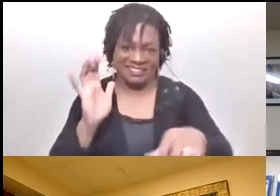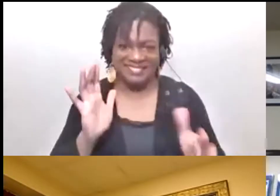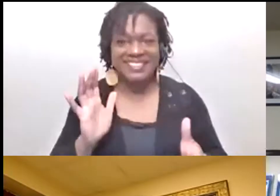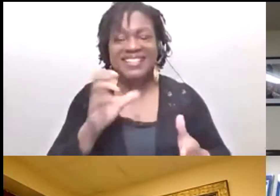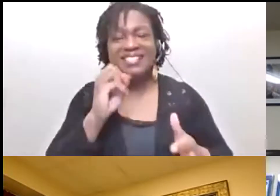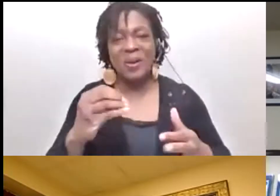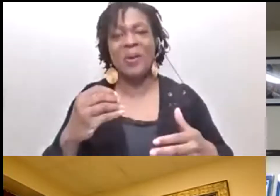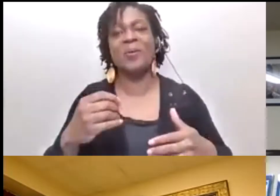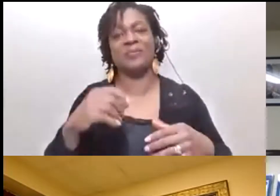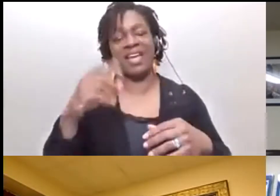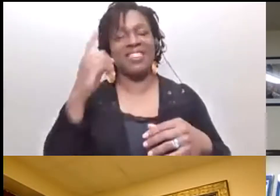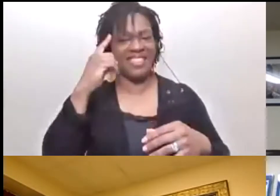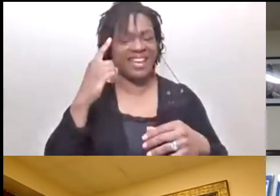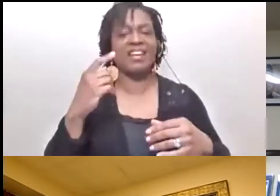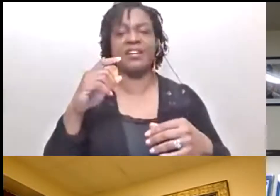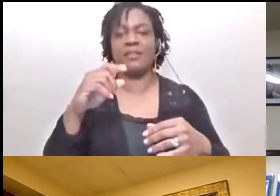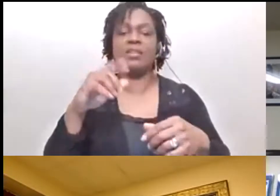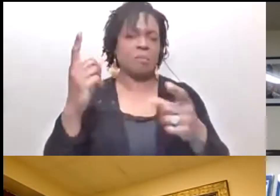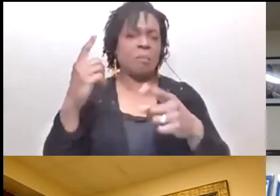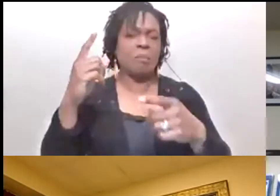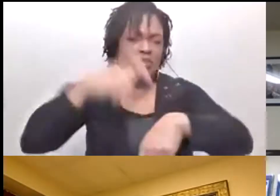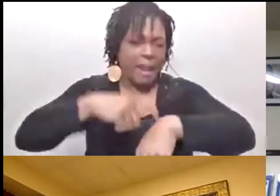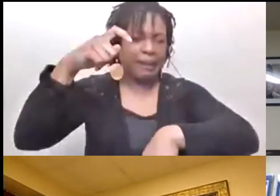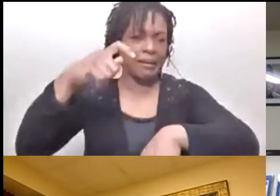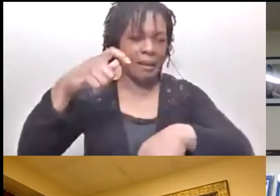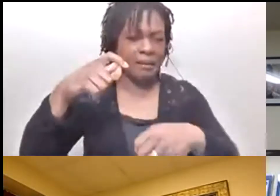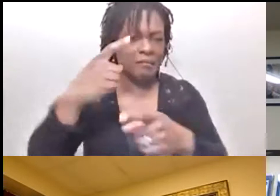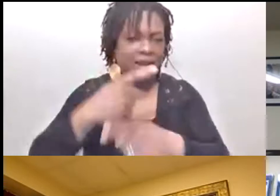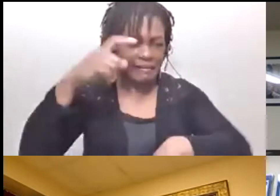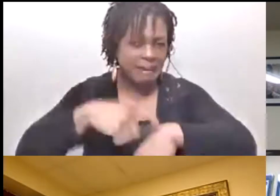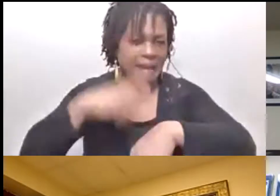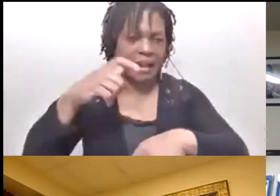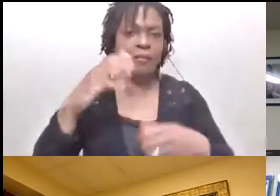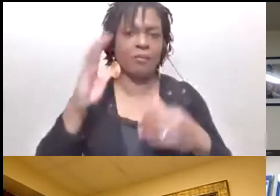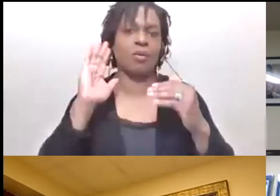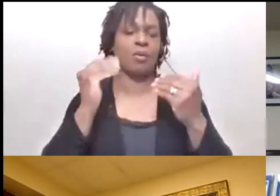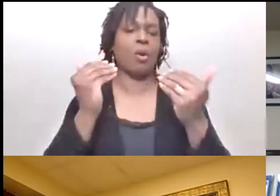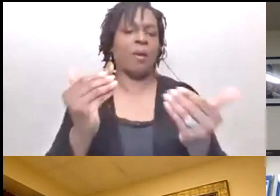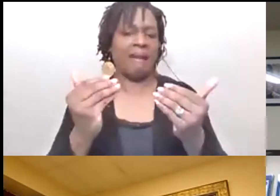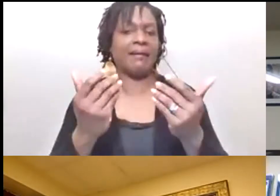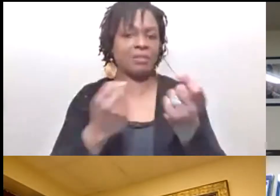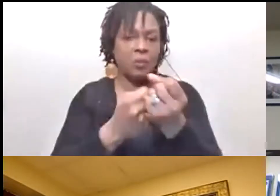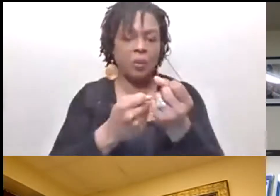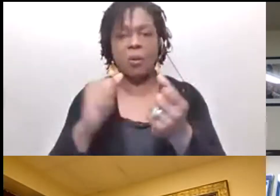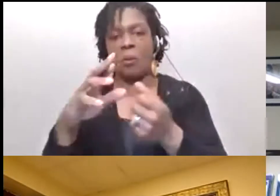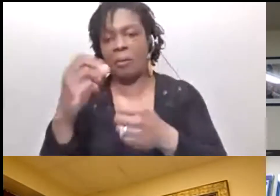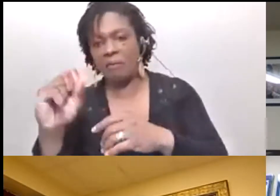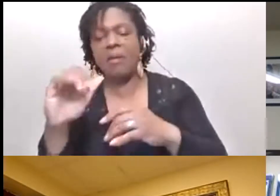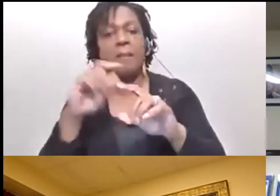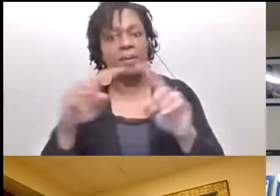of consensus at the appropriate time to come and get the low-hanging fruits, to get those things that we're all on board